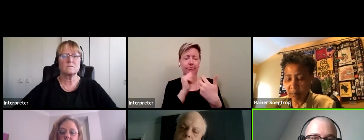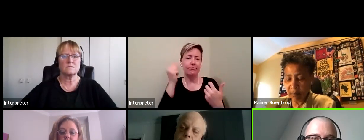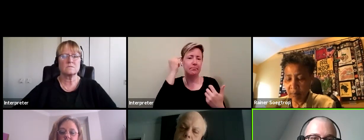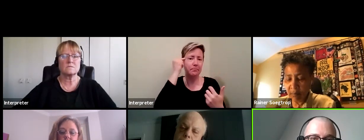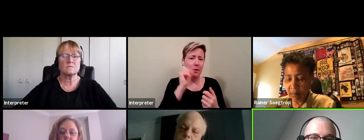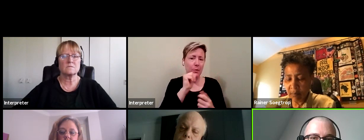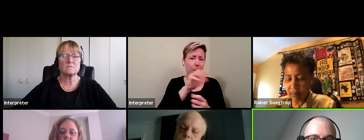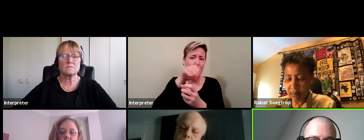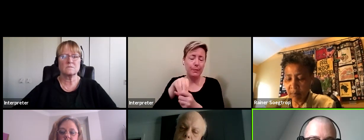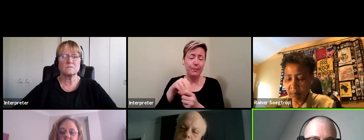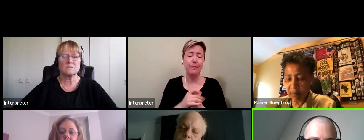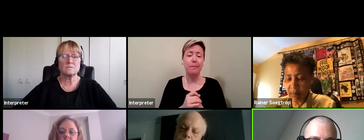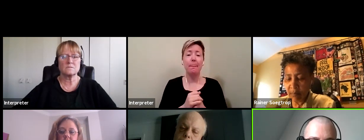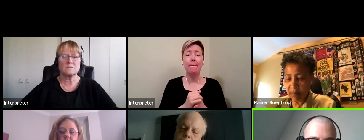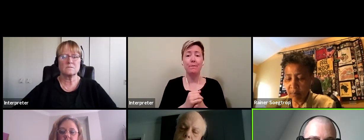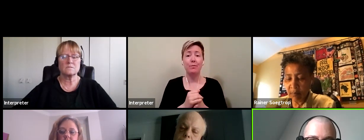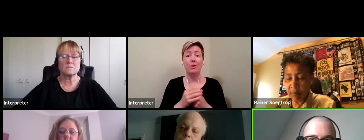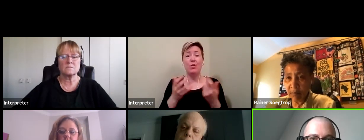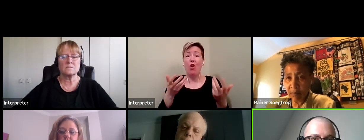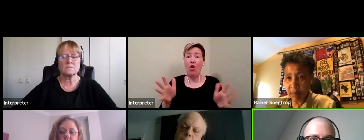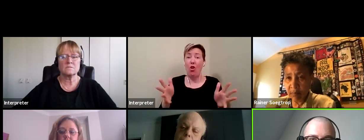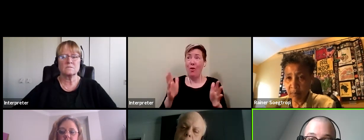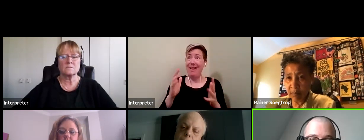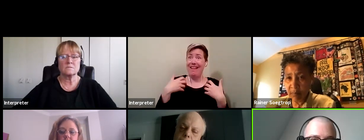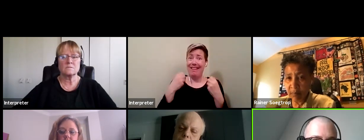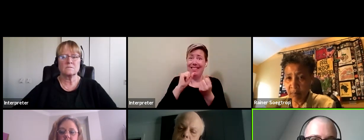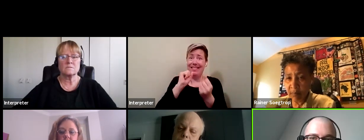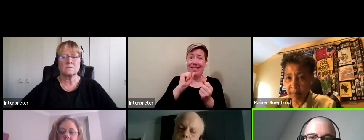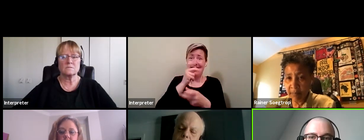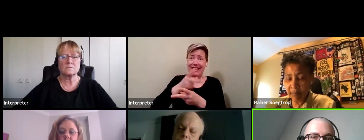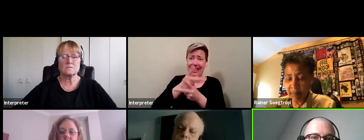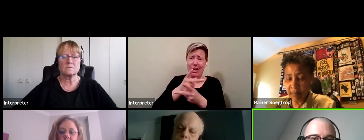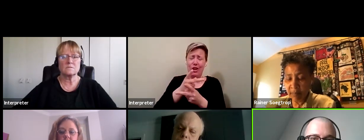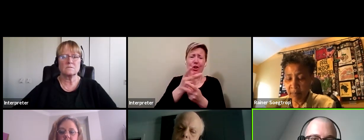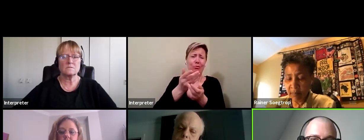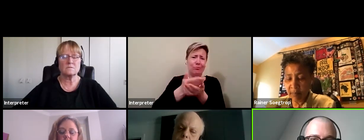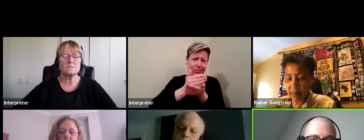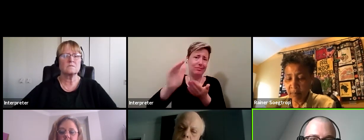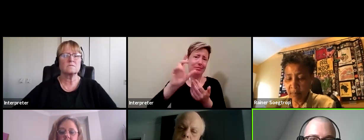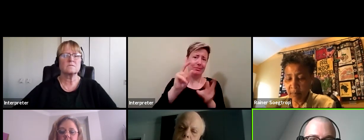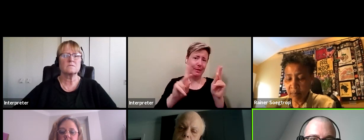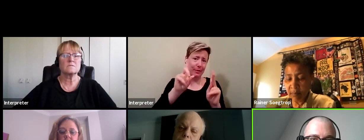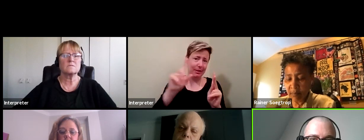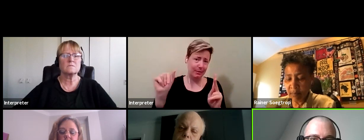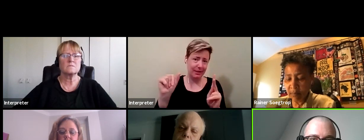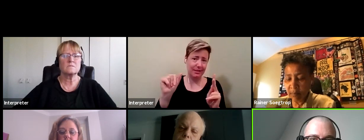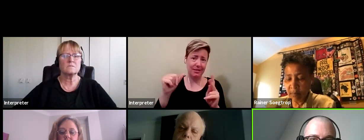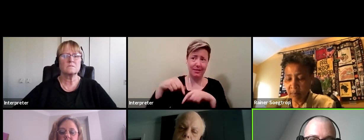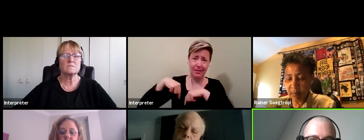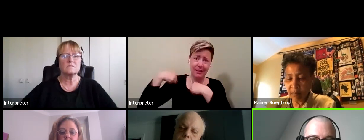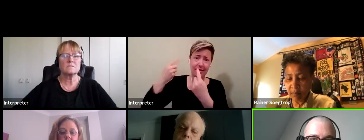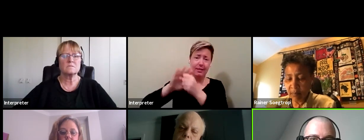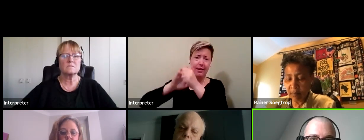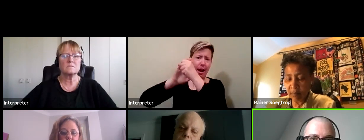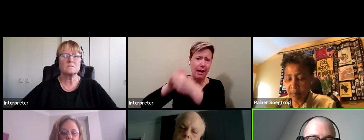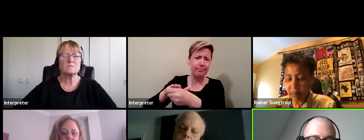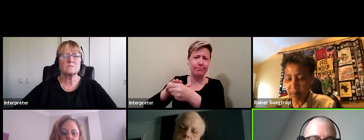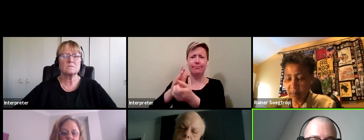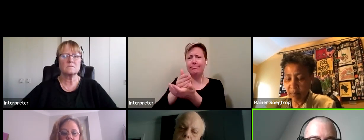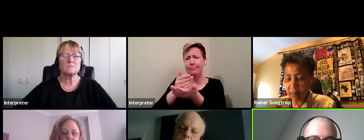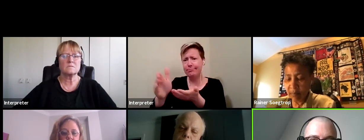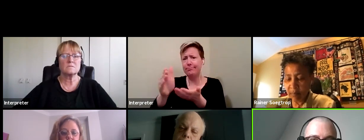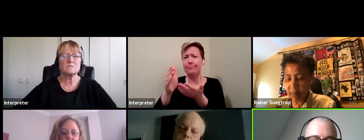layered on an already inaccessible healthcare system, systemic discrimination, and a history of exclusion and marginalization.